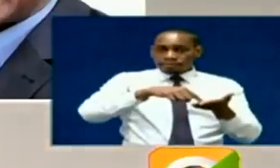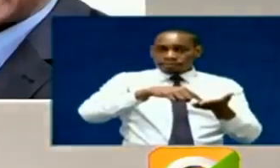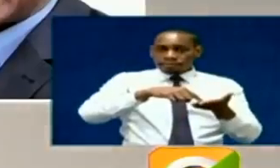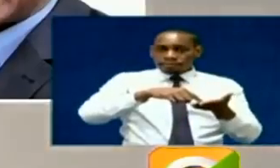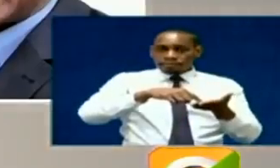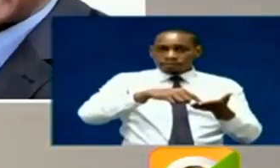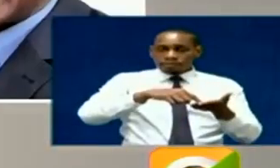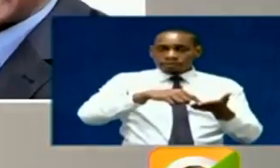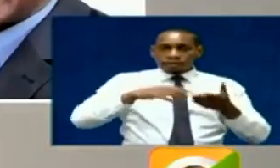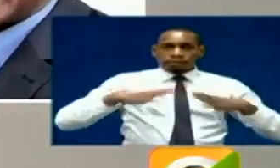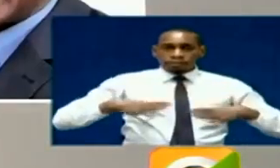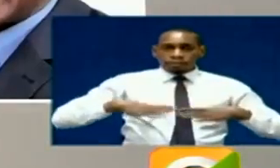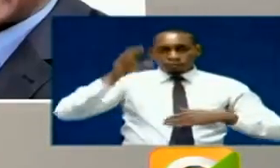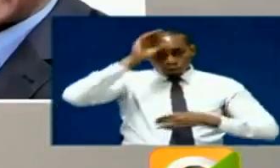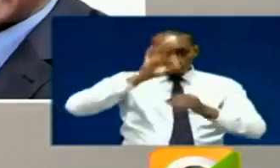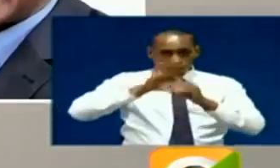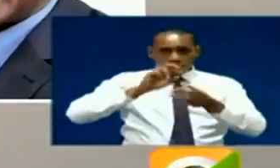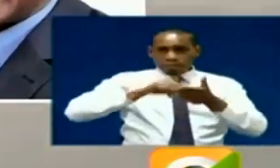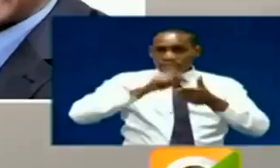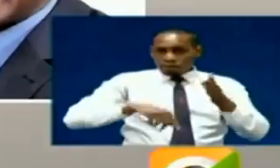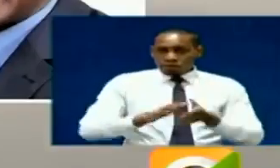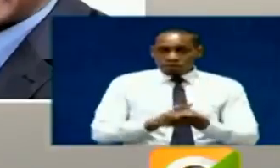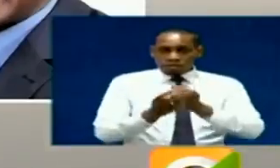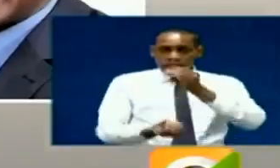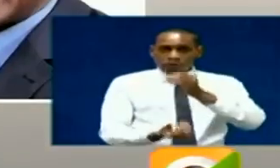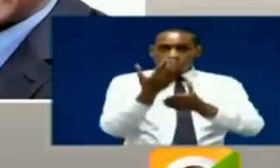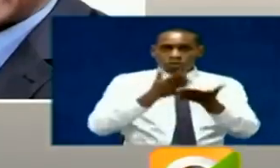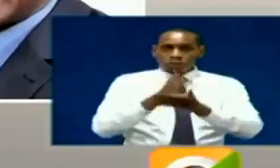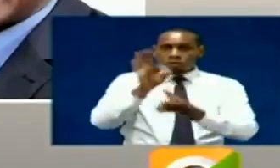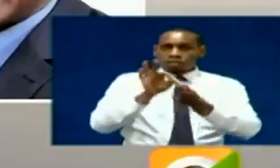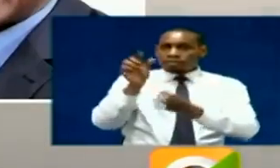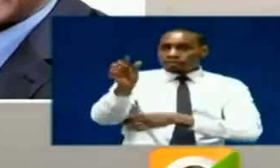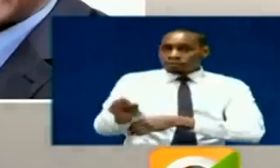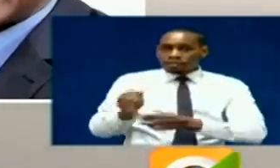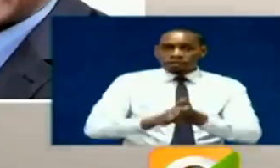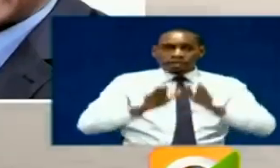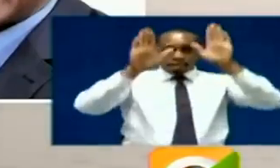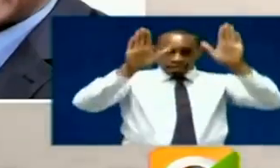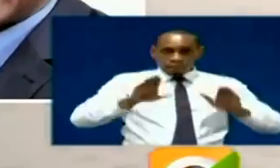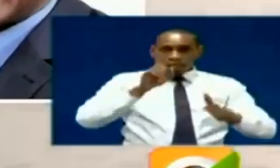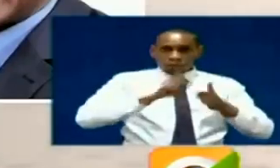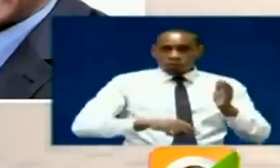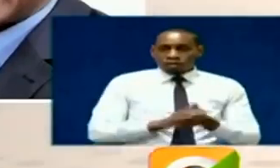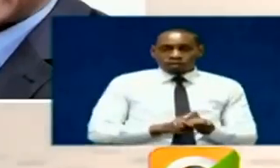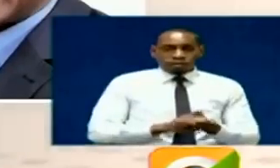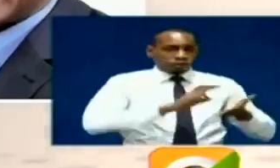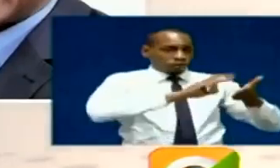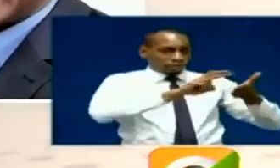that popular initiative means that it is initiated by so-and-so. The main thing, if we read 255